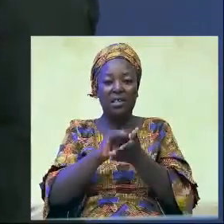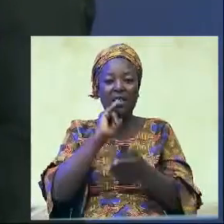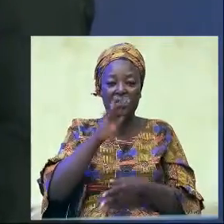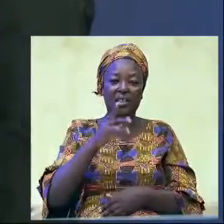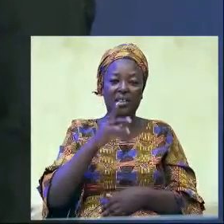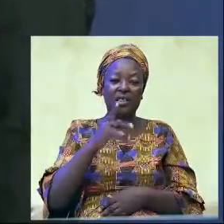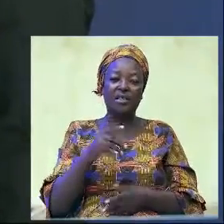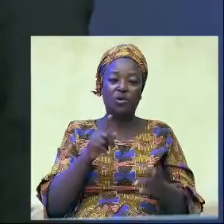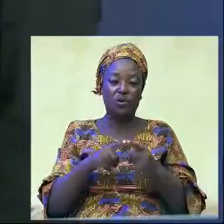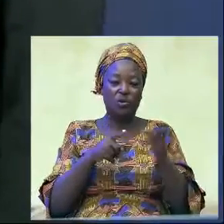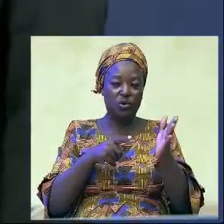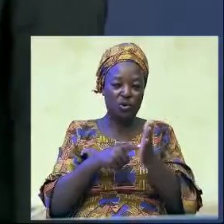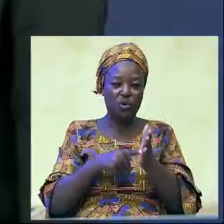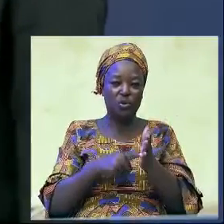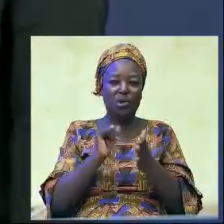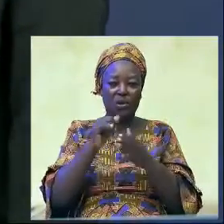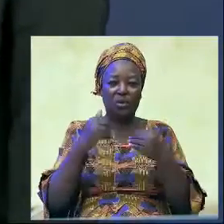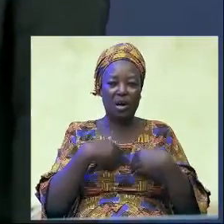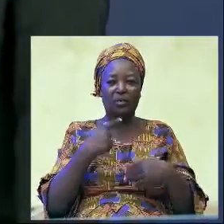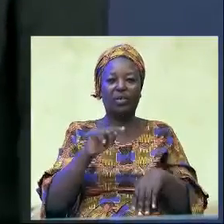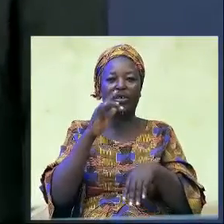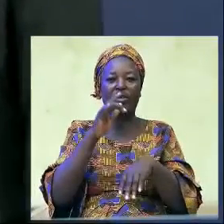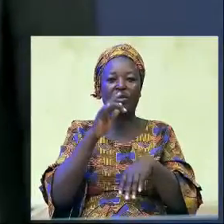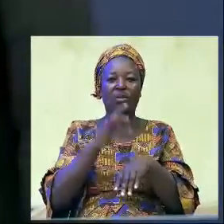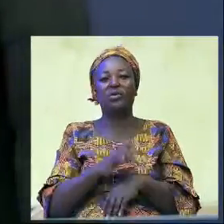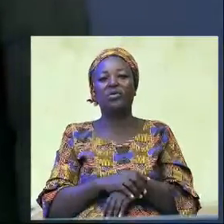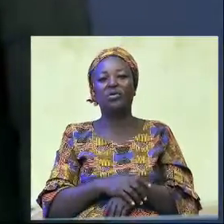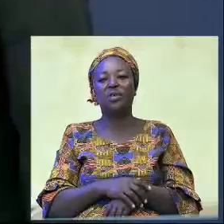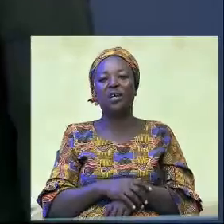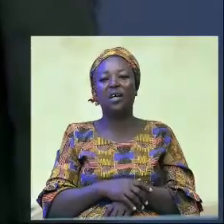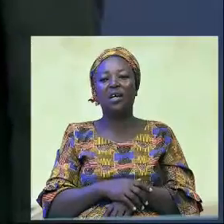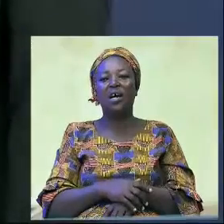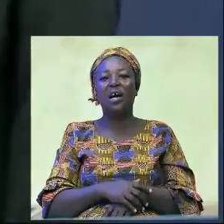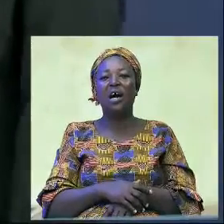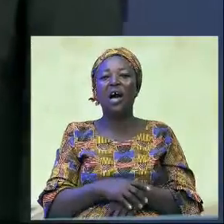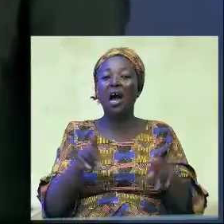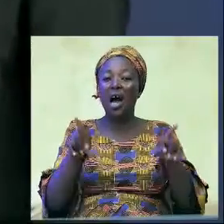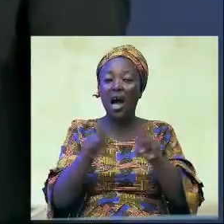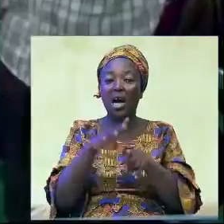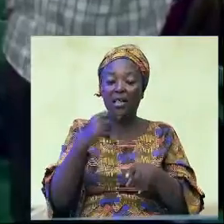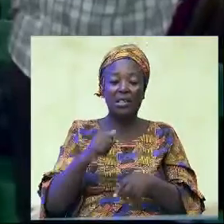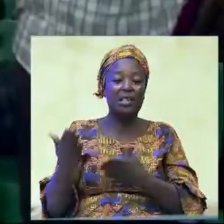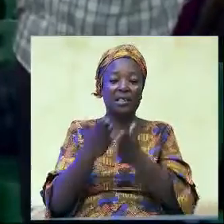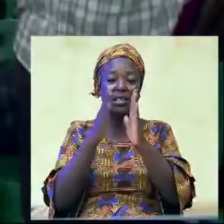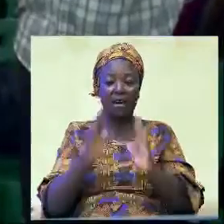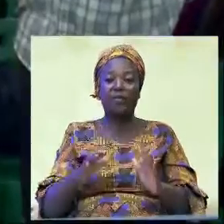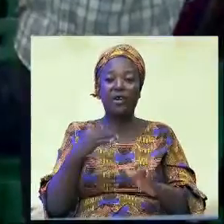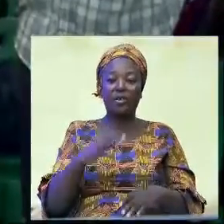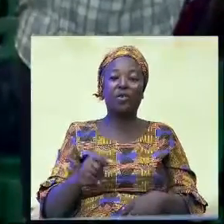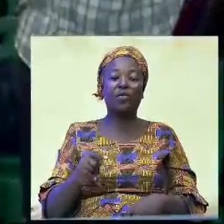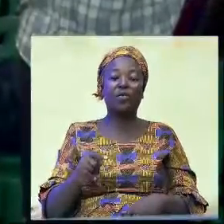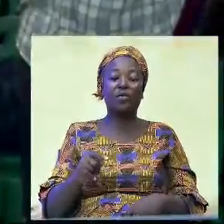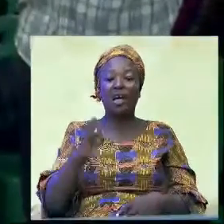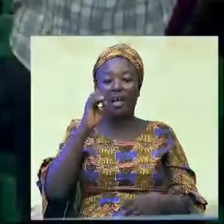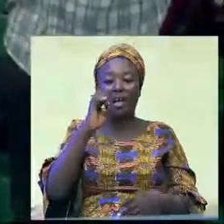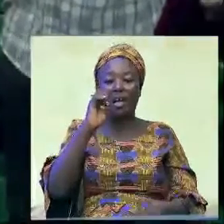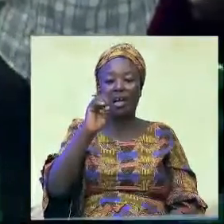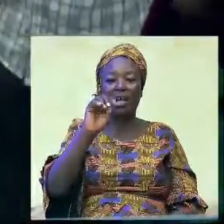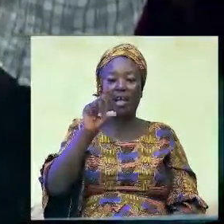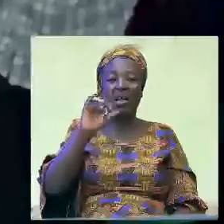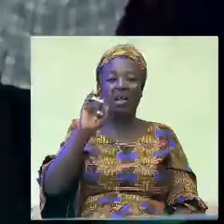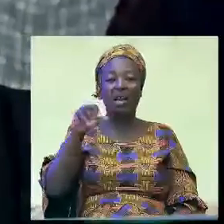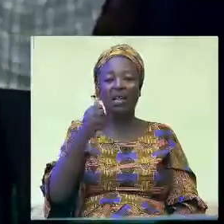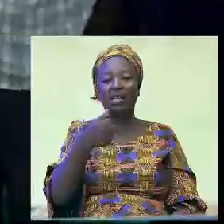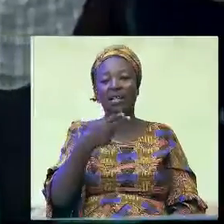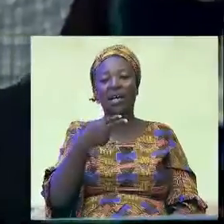feeling, urge, that's the evidence of the touch. And the servant of